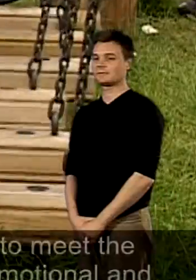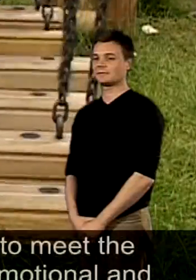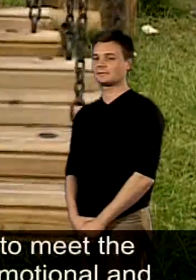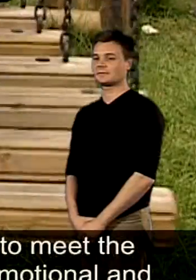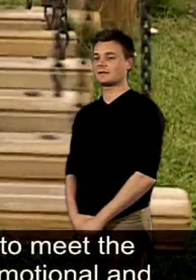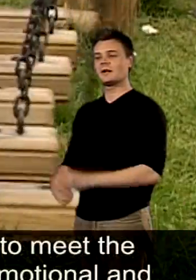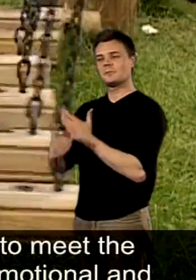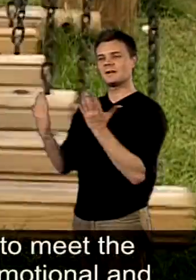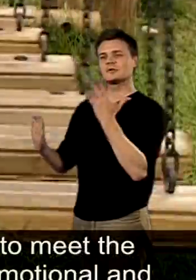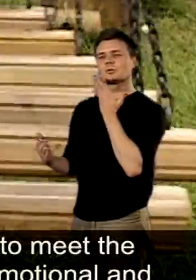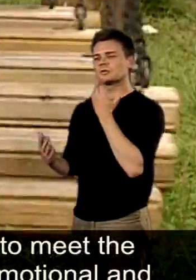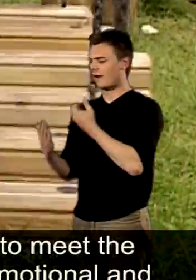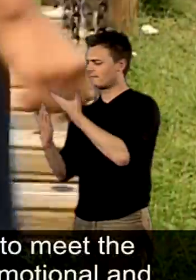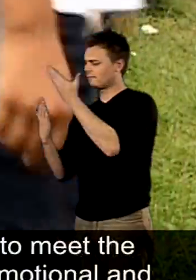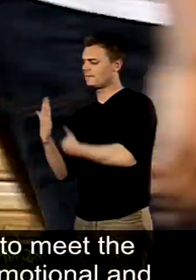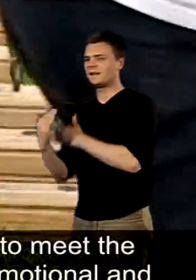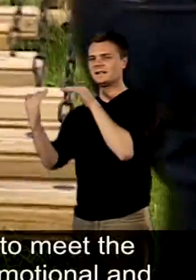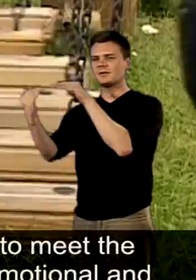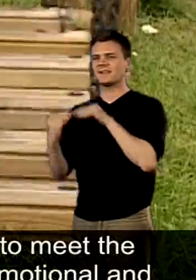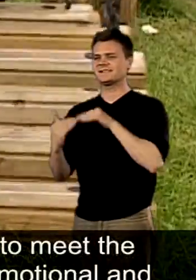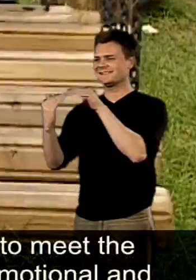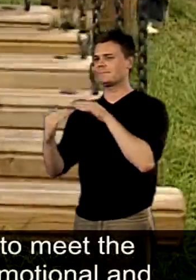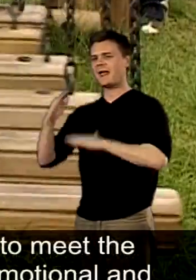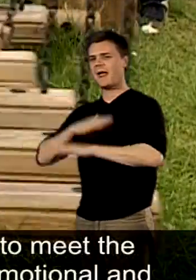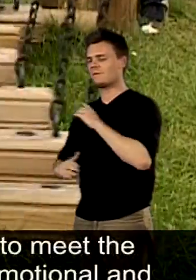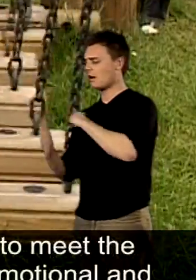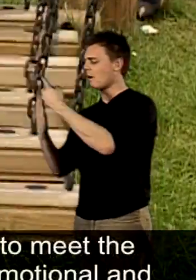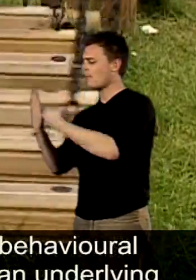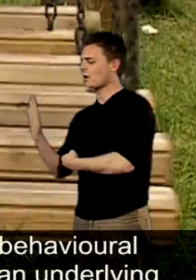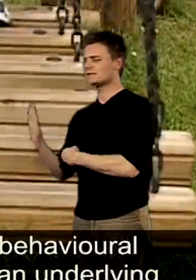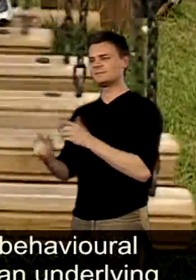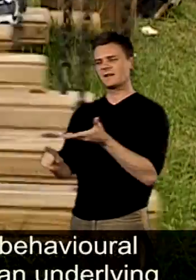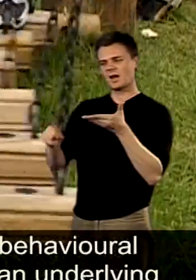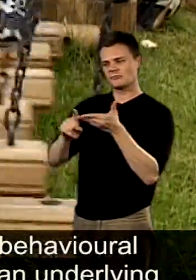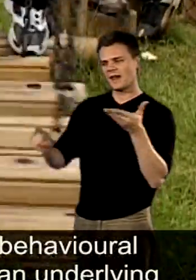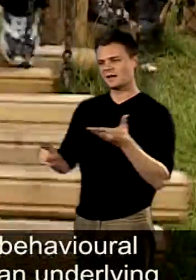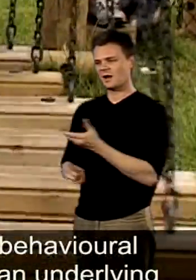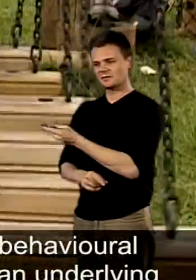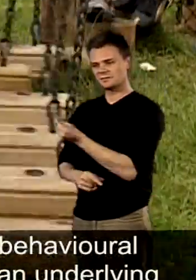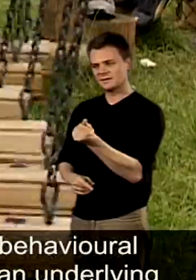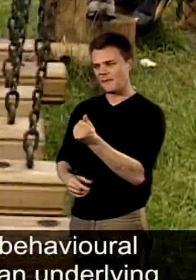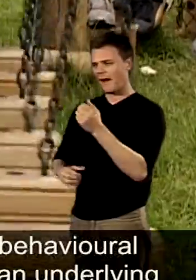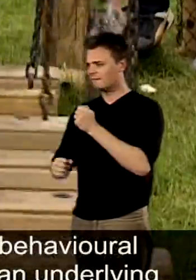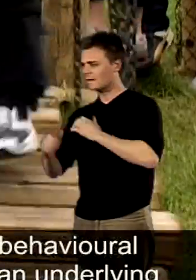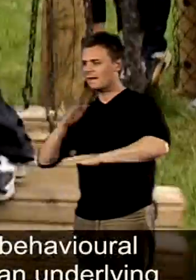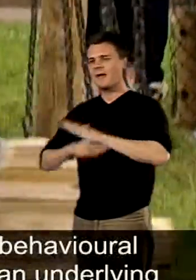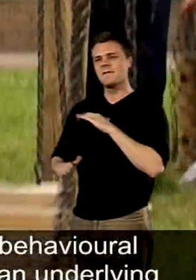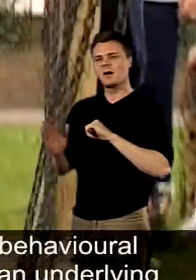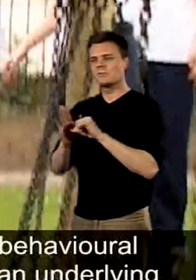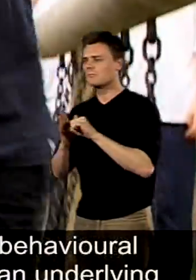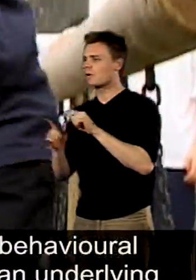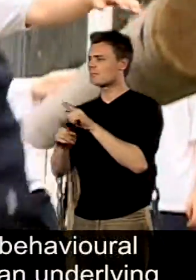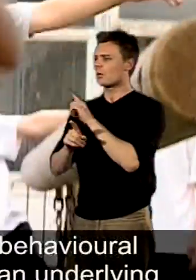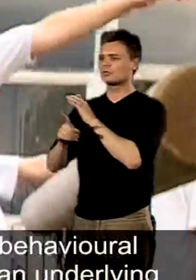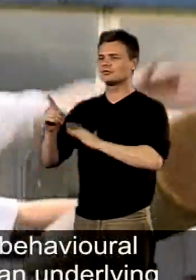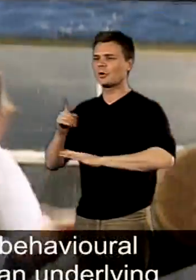At many schools, a key adjustment to meet the needs of pupils with behavioural, emotional and social difficulties is a differentiated behavioural policy,